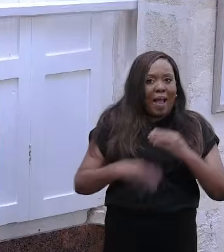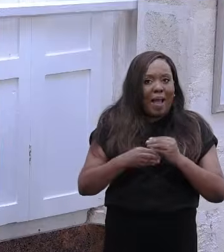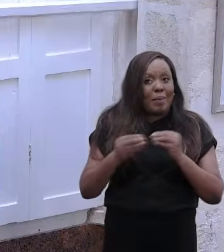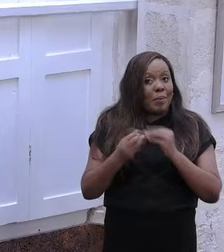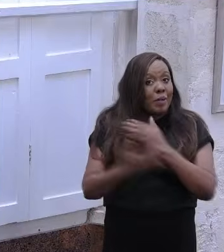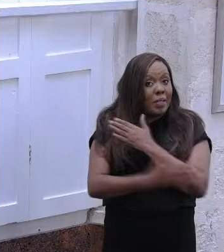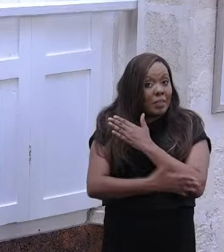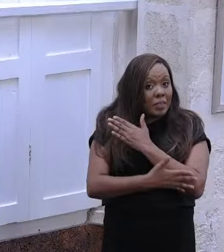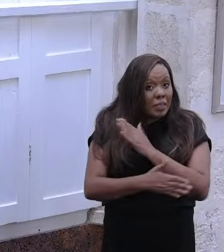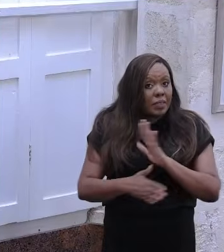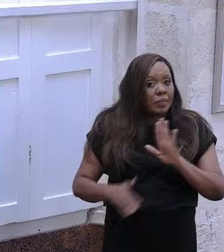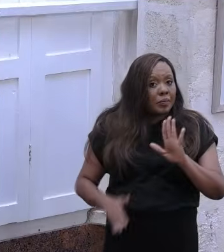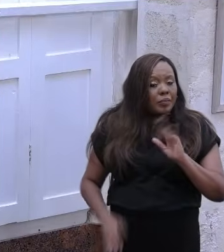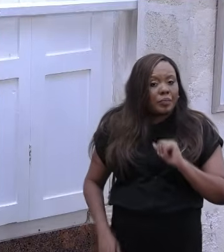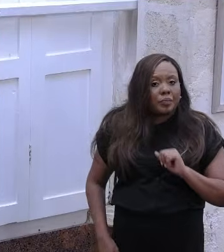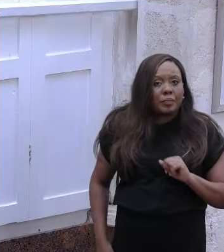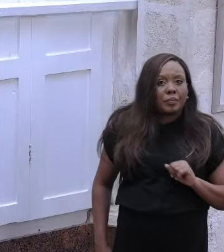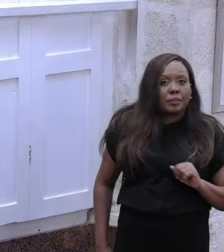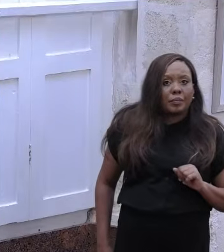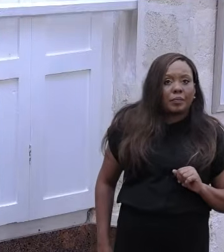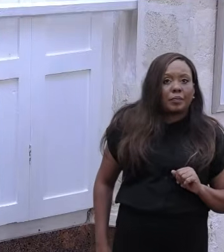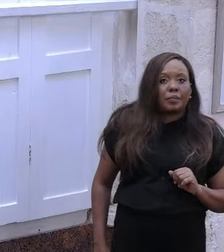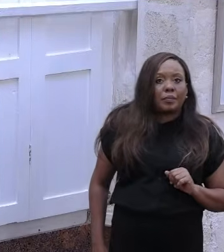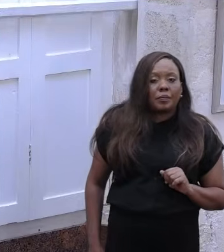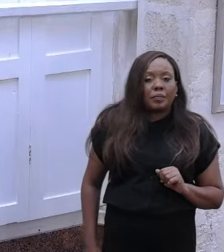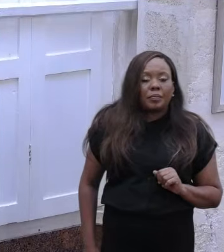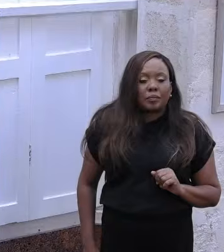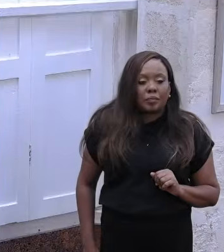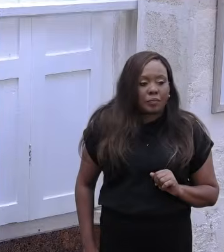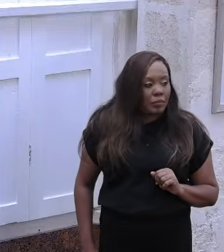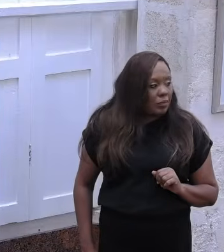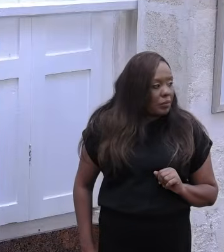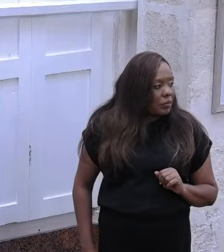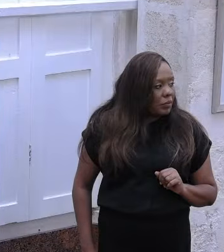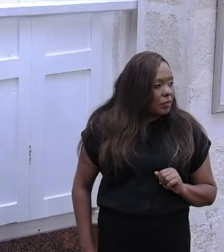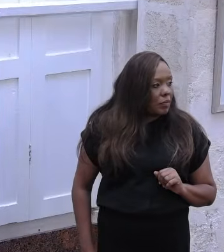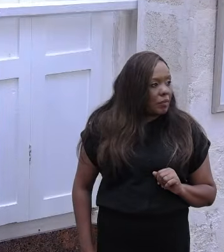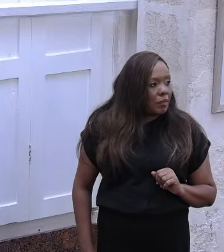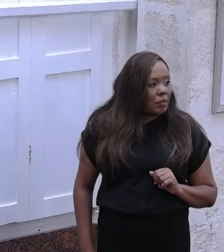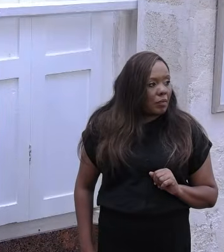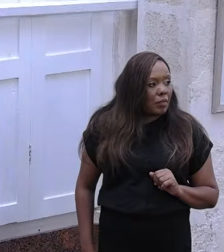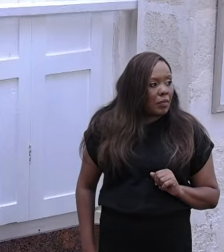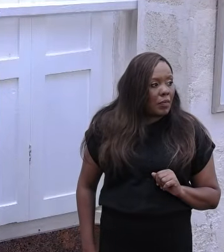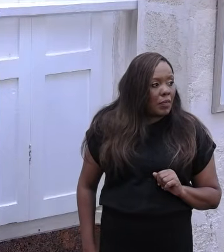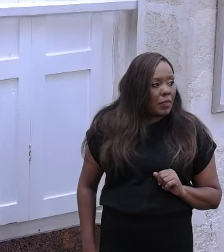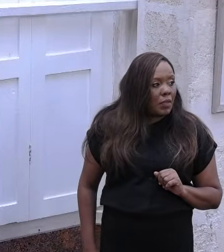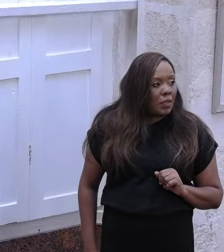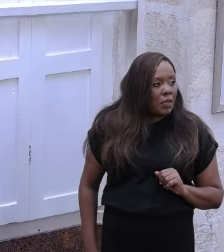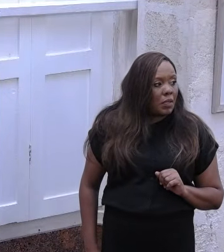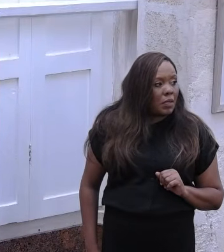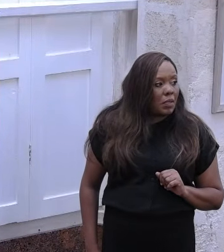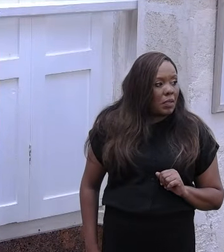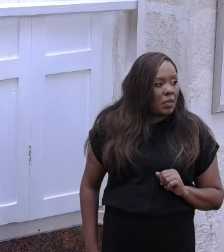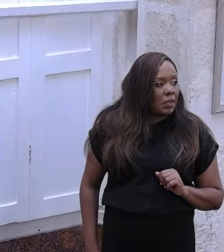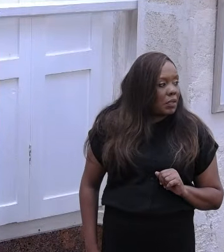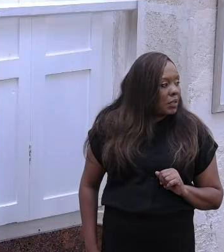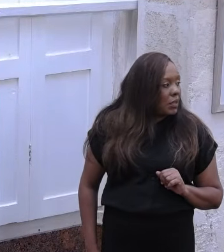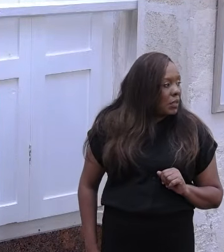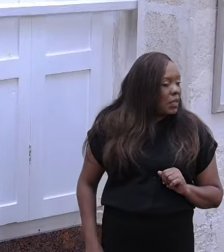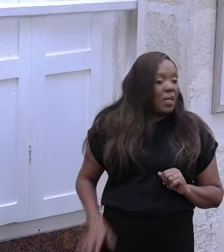But the caveat to that is that that country that they're coming from has to offer that to